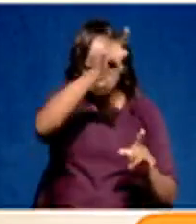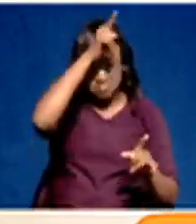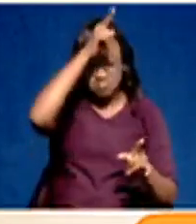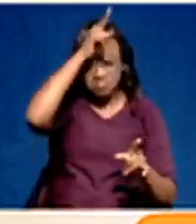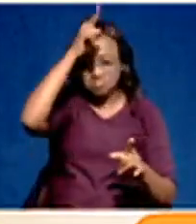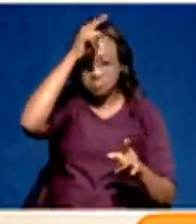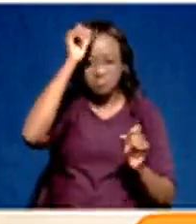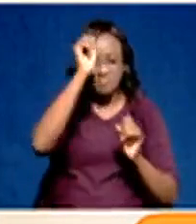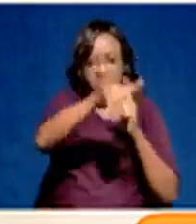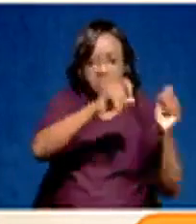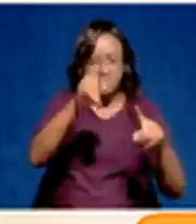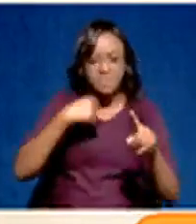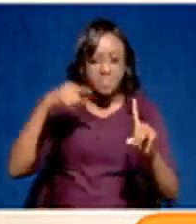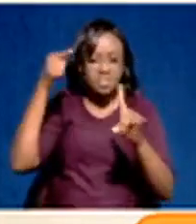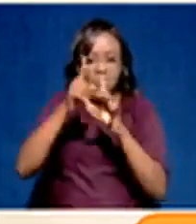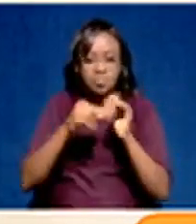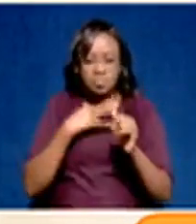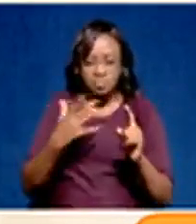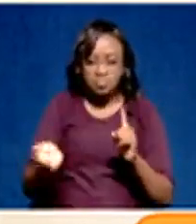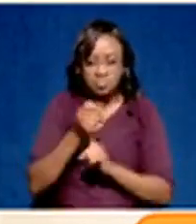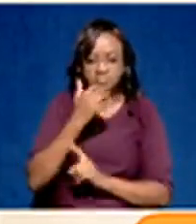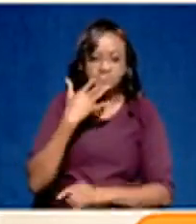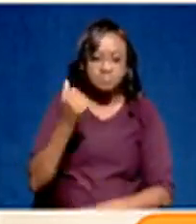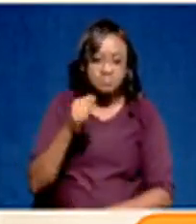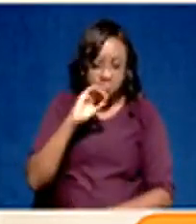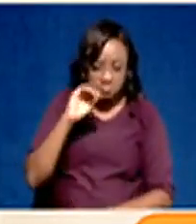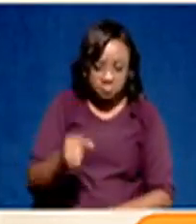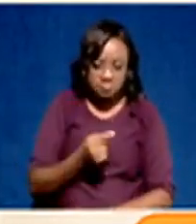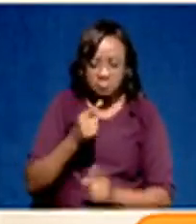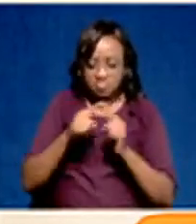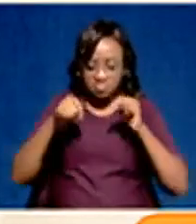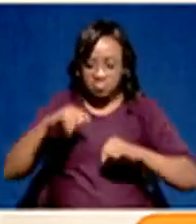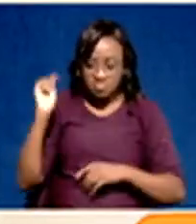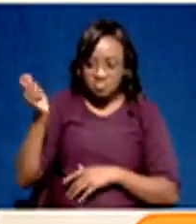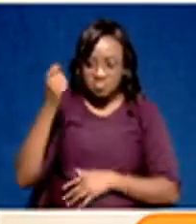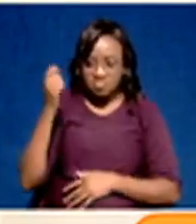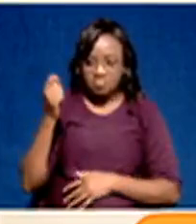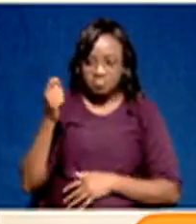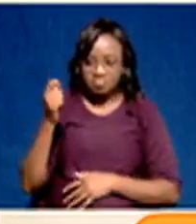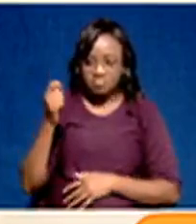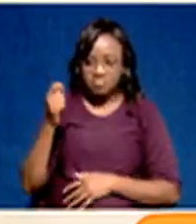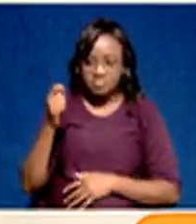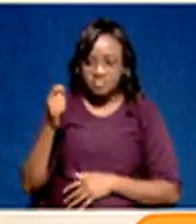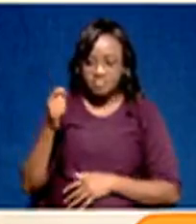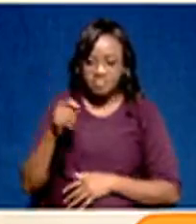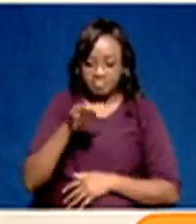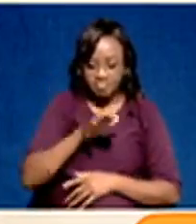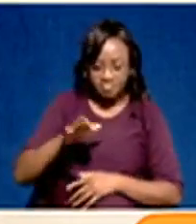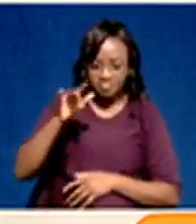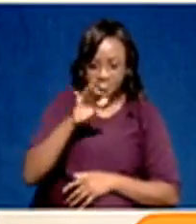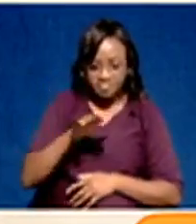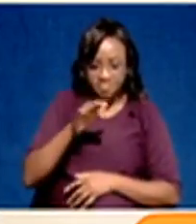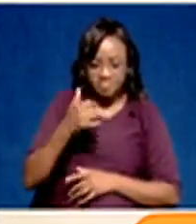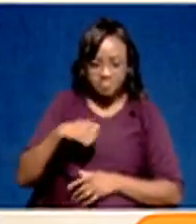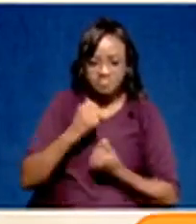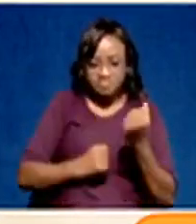to reach out to at least 500,000 farmers, but specifically in Kenya, the geographic area that we are serving, and there's